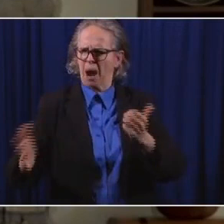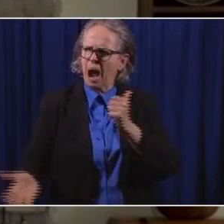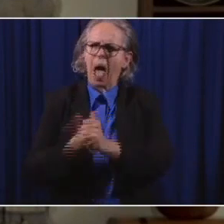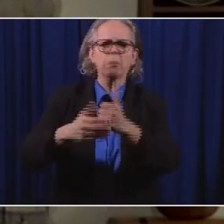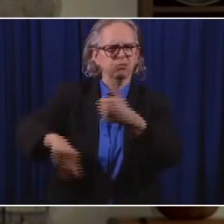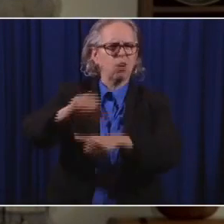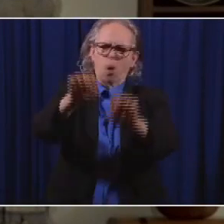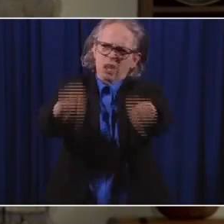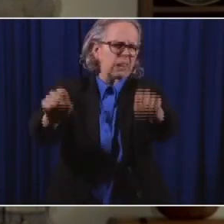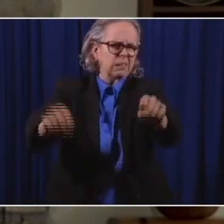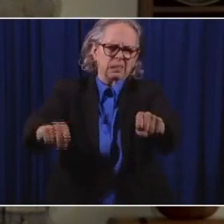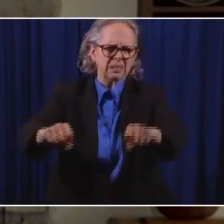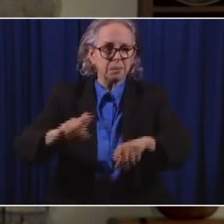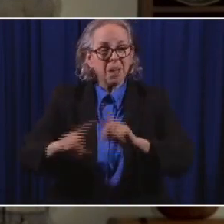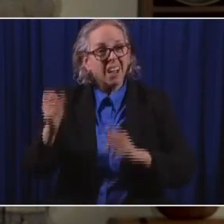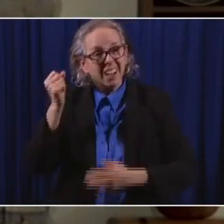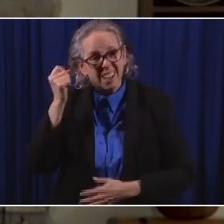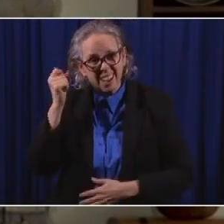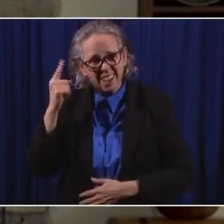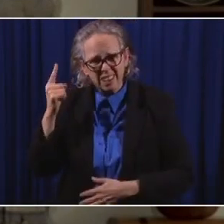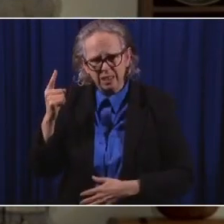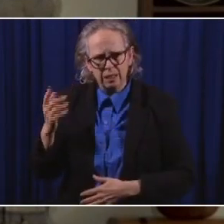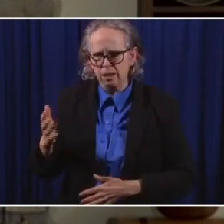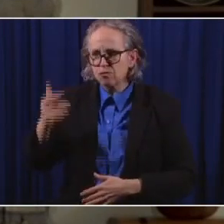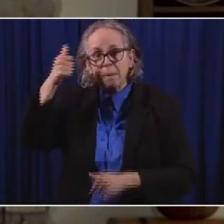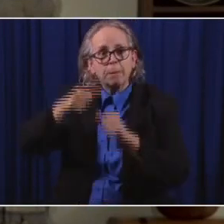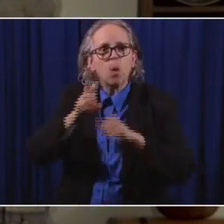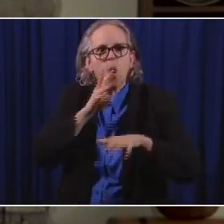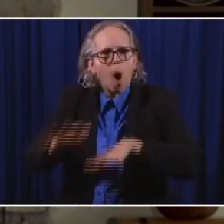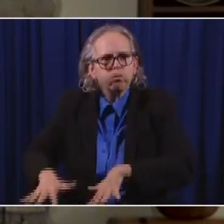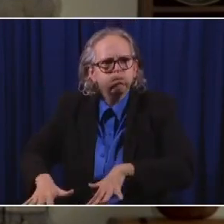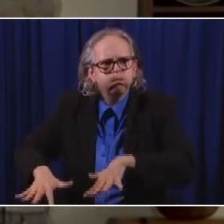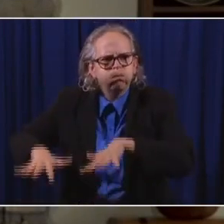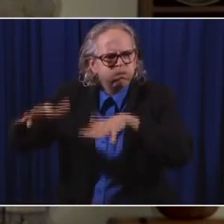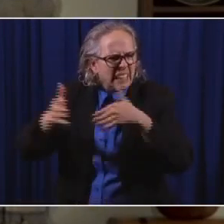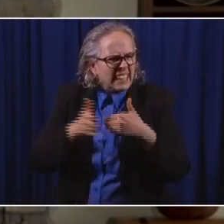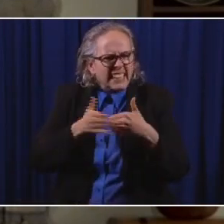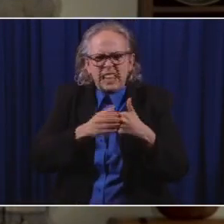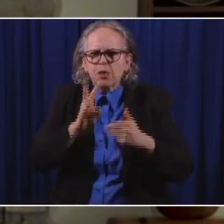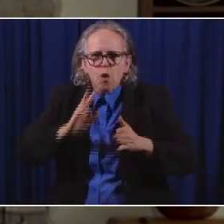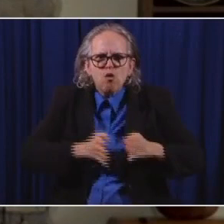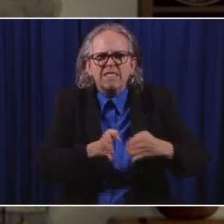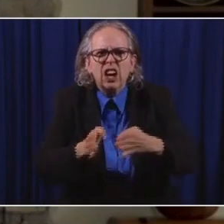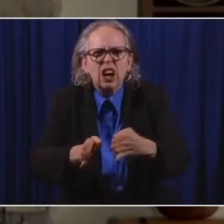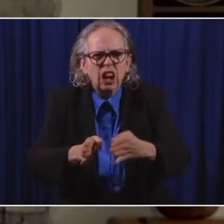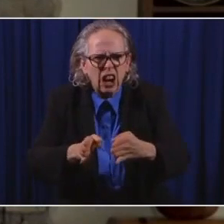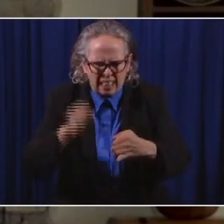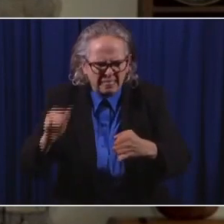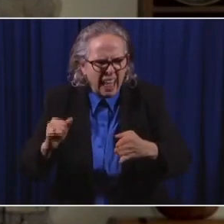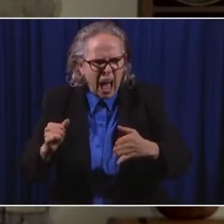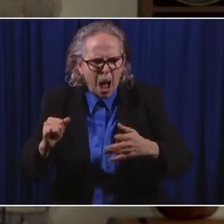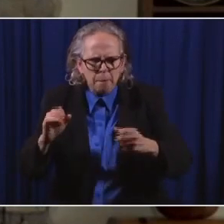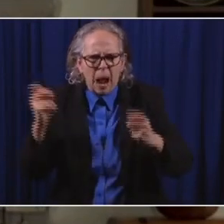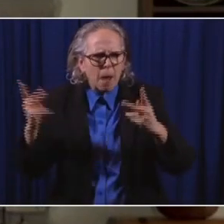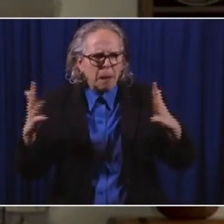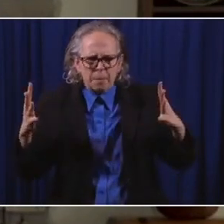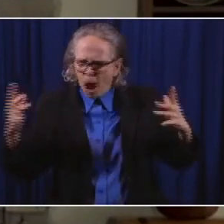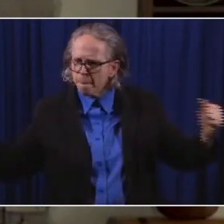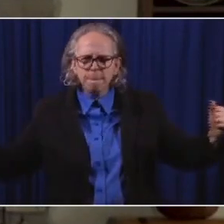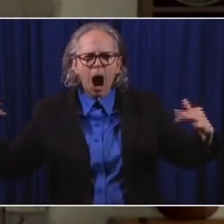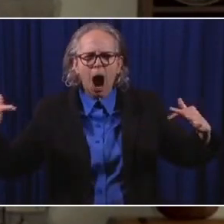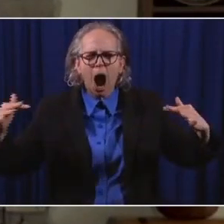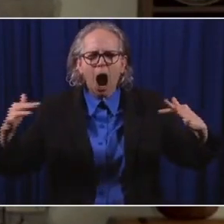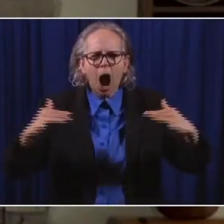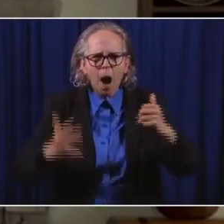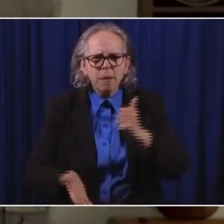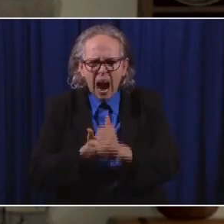floods along the Ohio River. I was just so impressed that how many people came out to help their neighbors. Same way when tornadoes